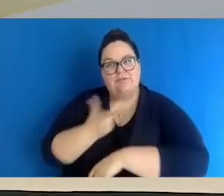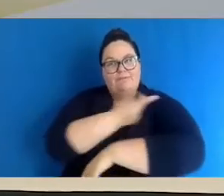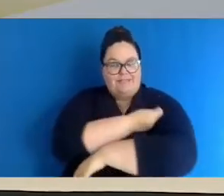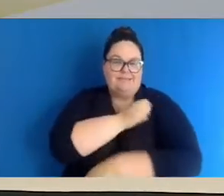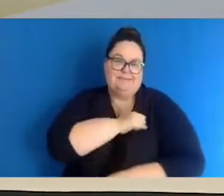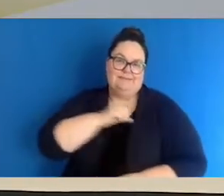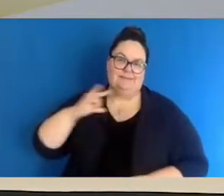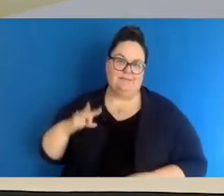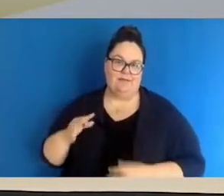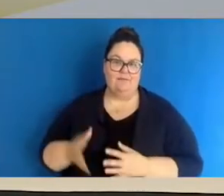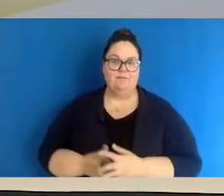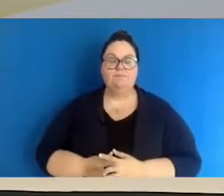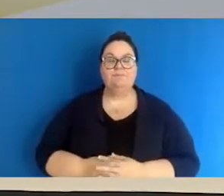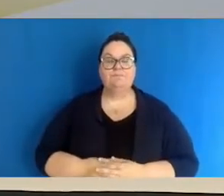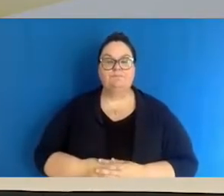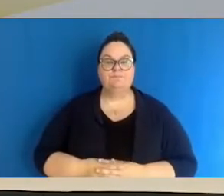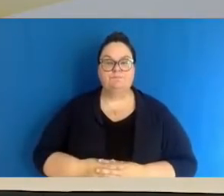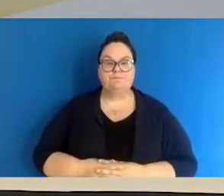staff.